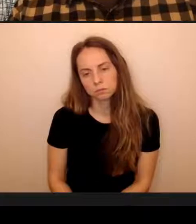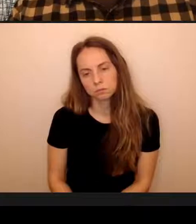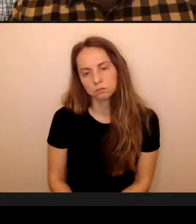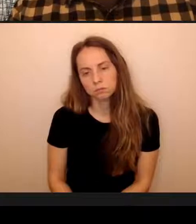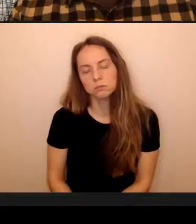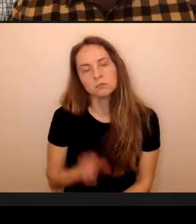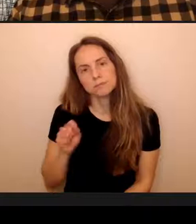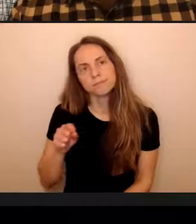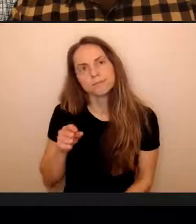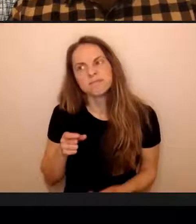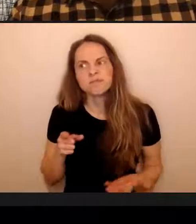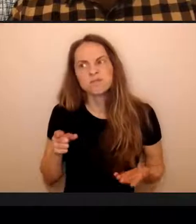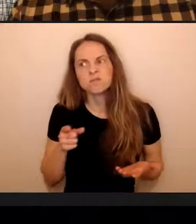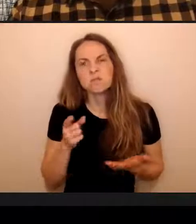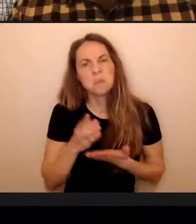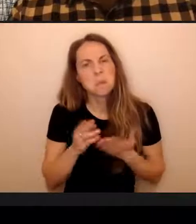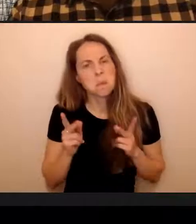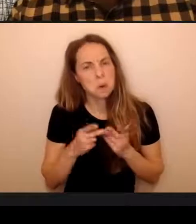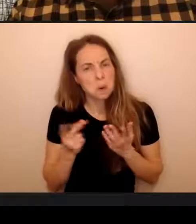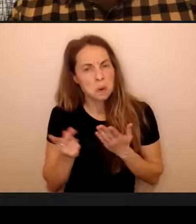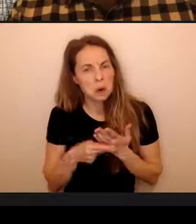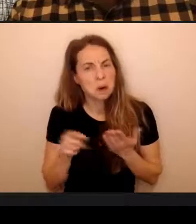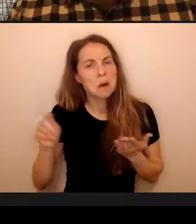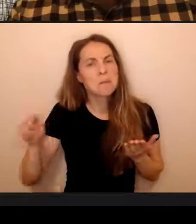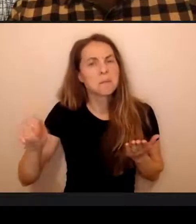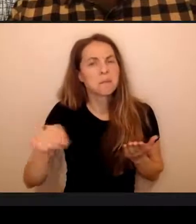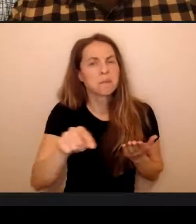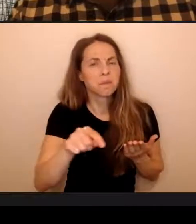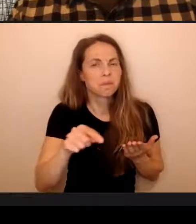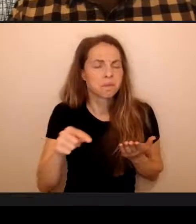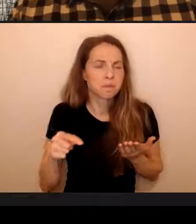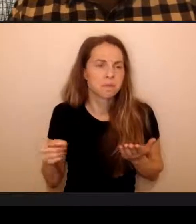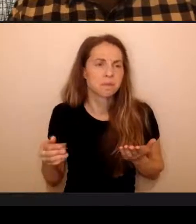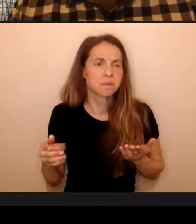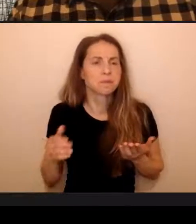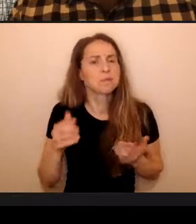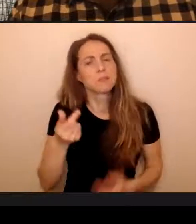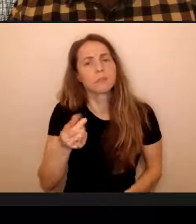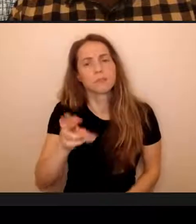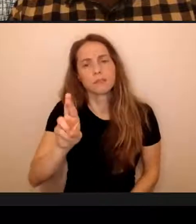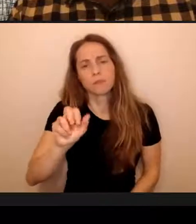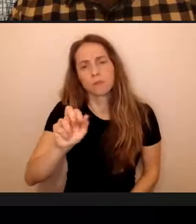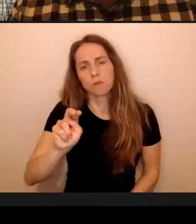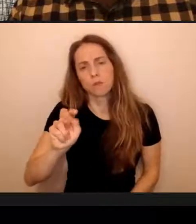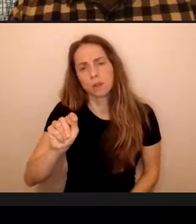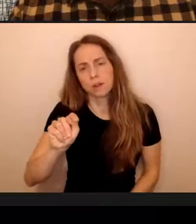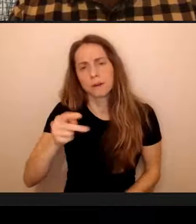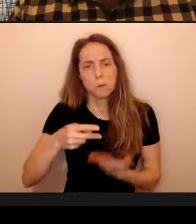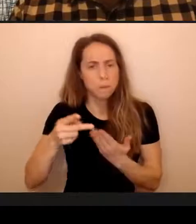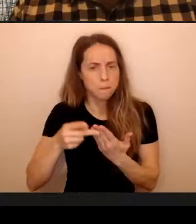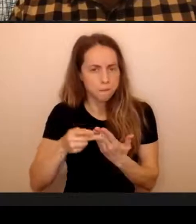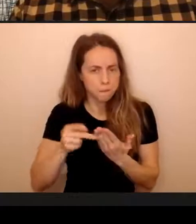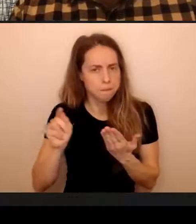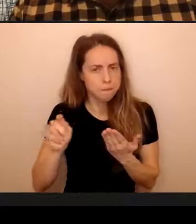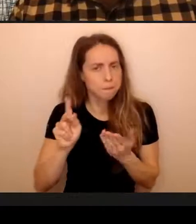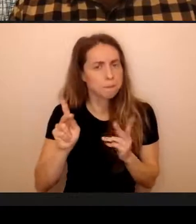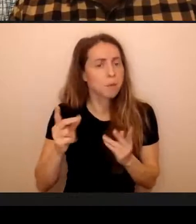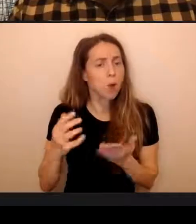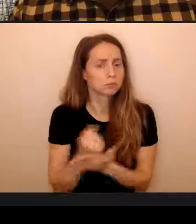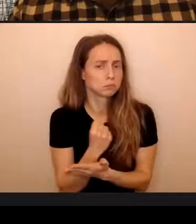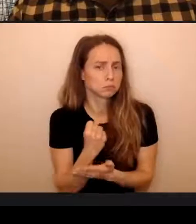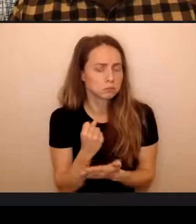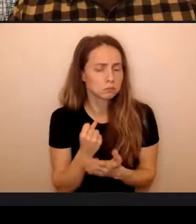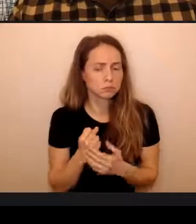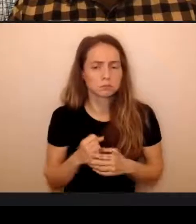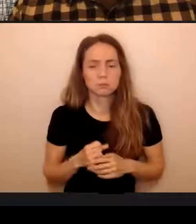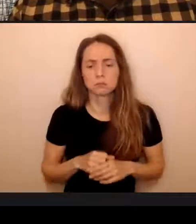There are programs, certainly, grant programs that people are using, and also